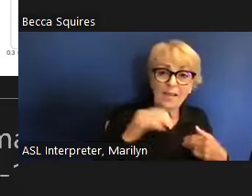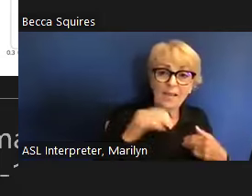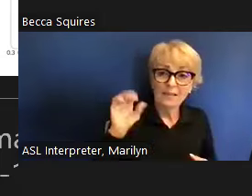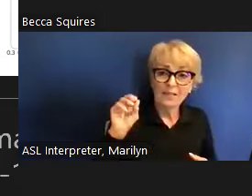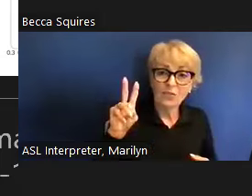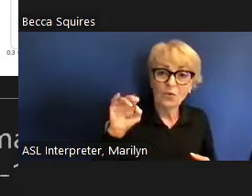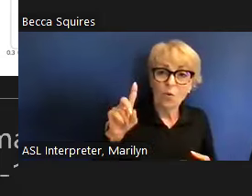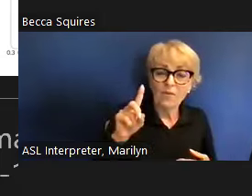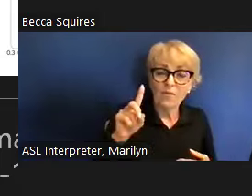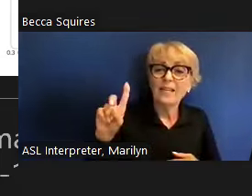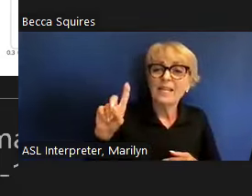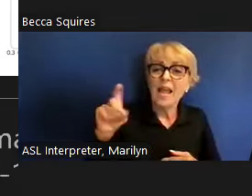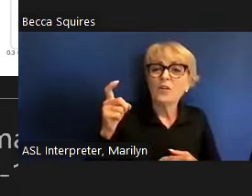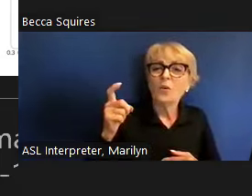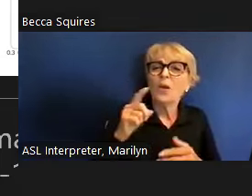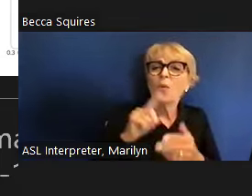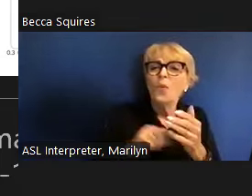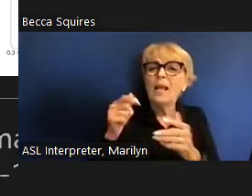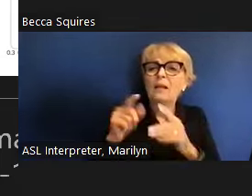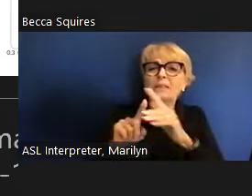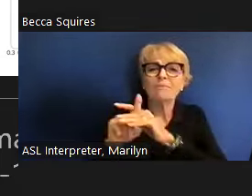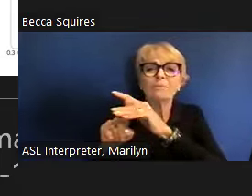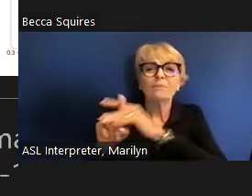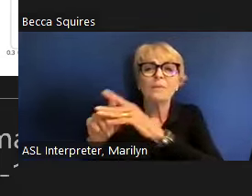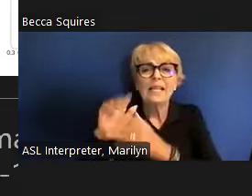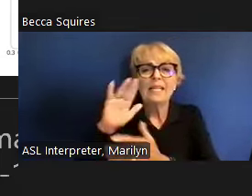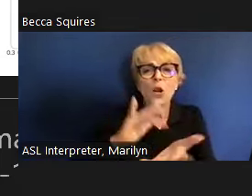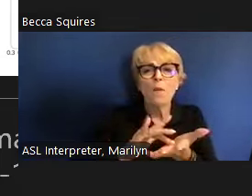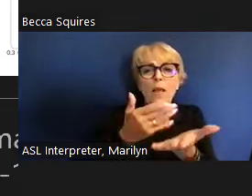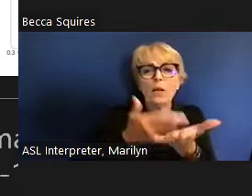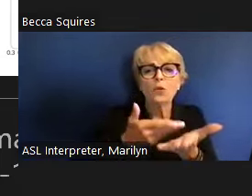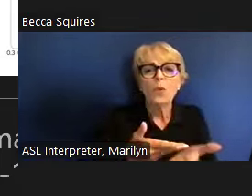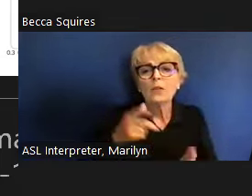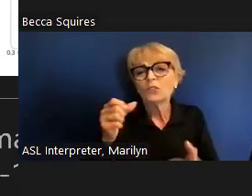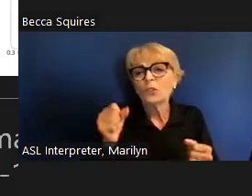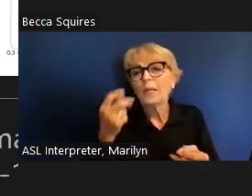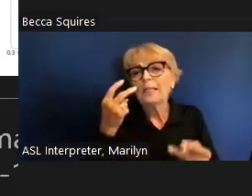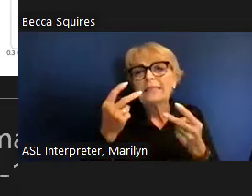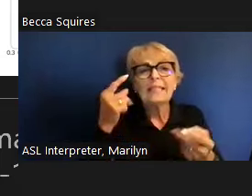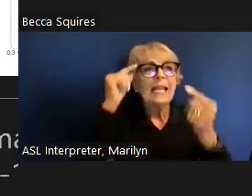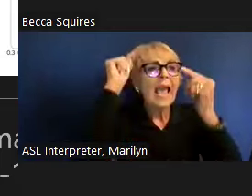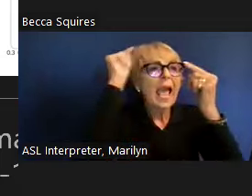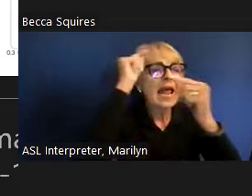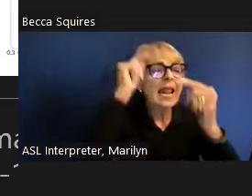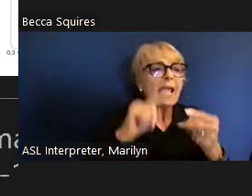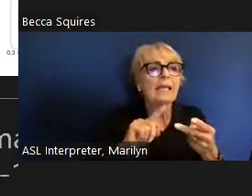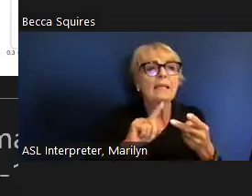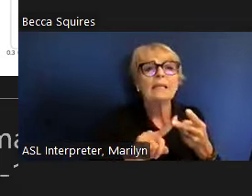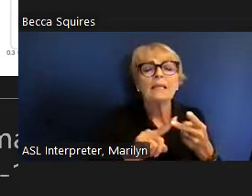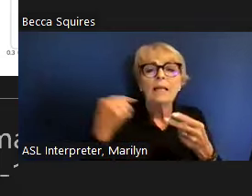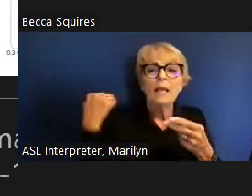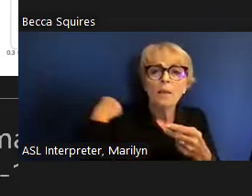what else popped up in their medical record. So you can see things here like headache popped up, back pain, chest pain,